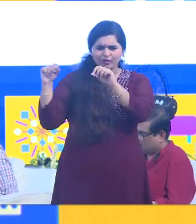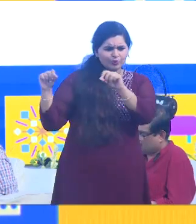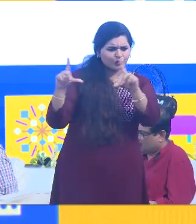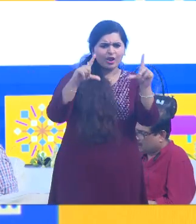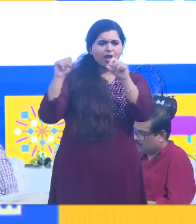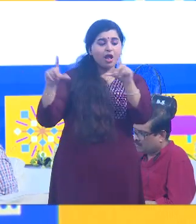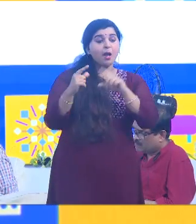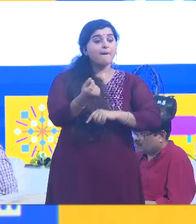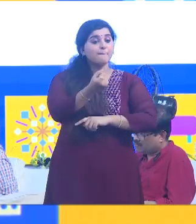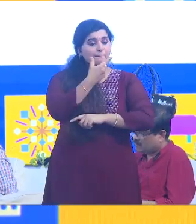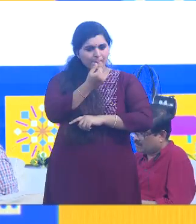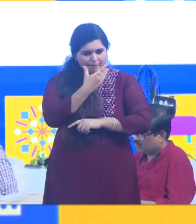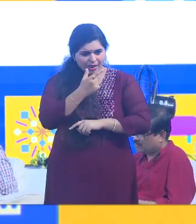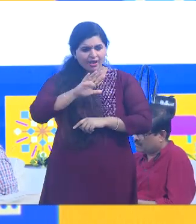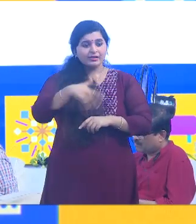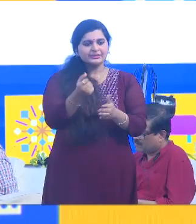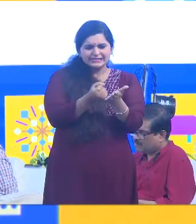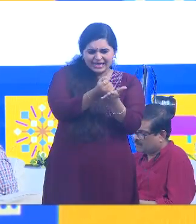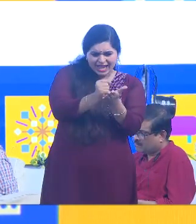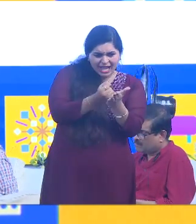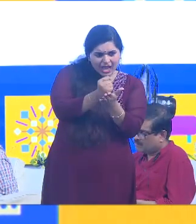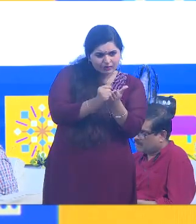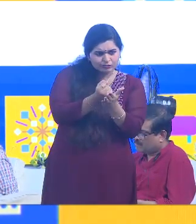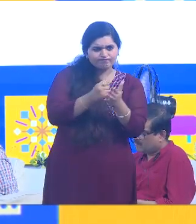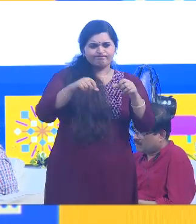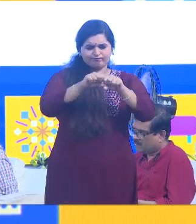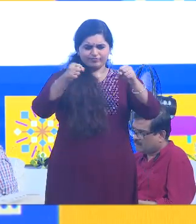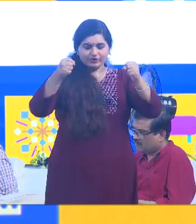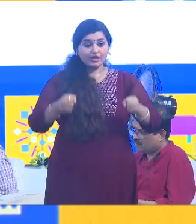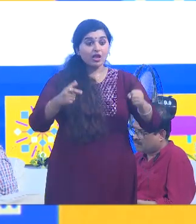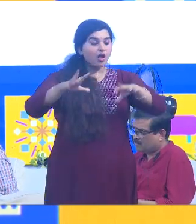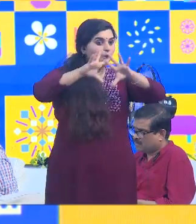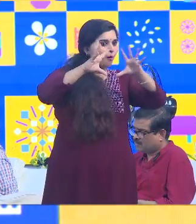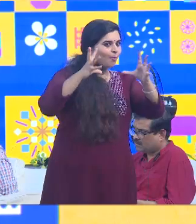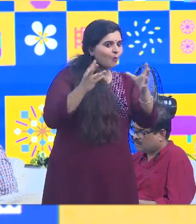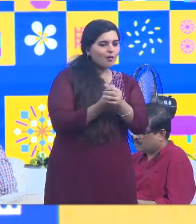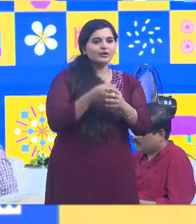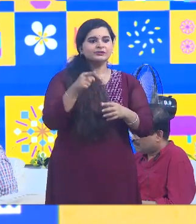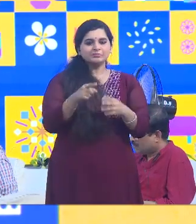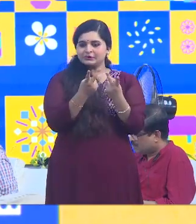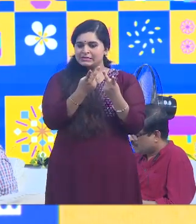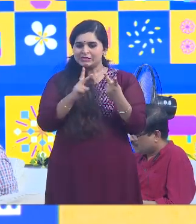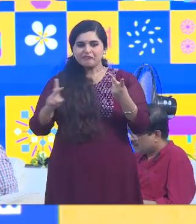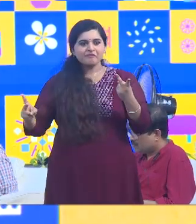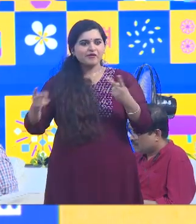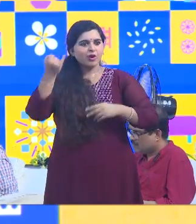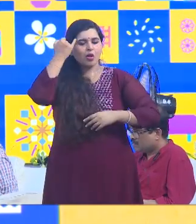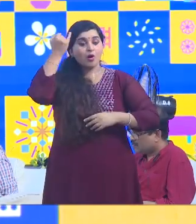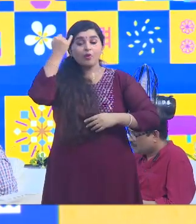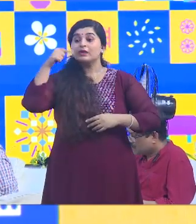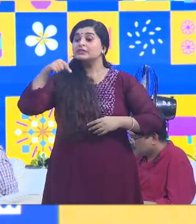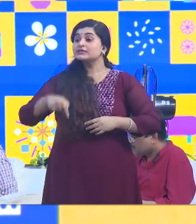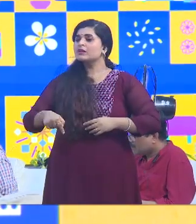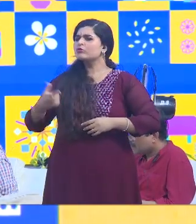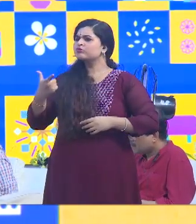system and the Ayush system as well. Together, we have this kind of an infrastructure. Now, what are the challenges that lie